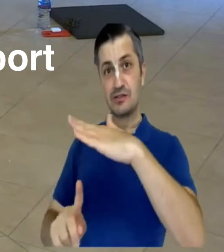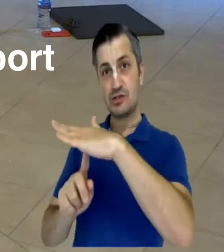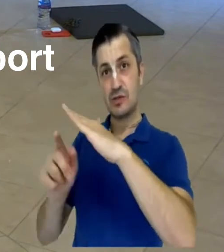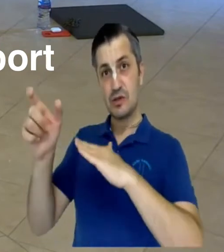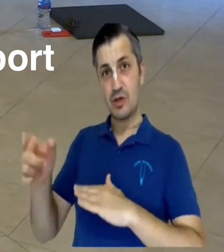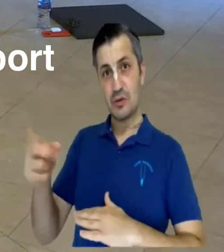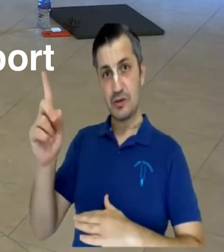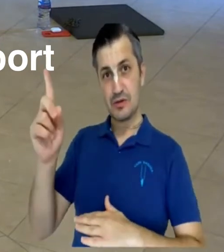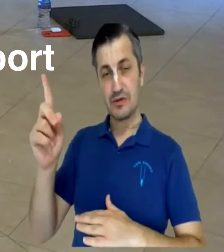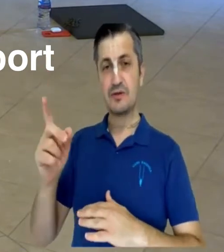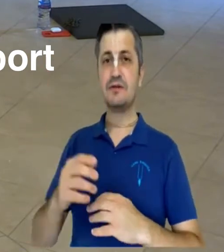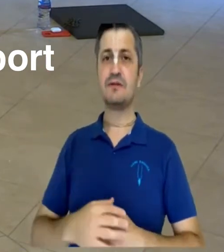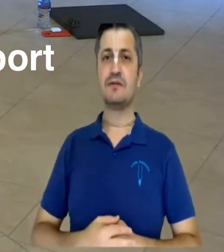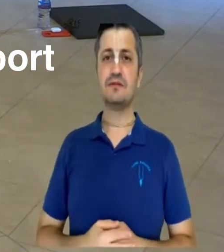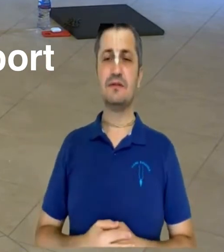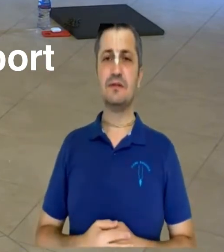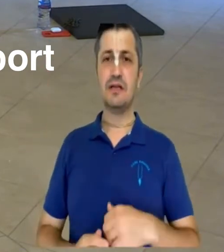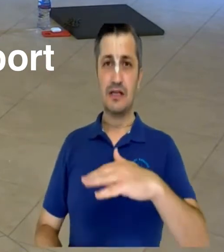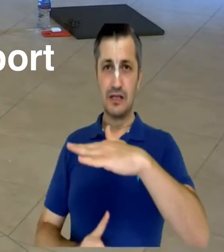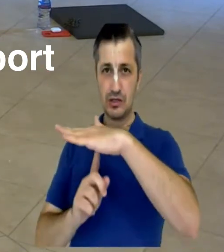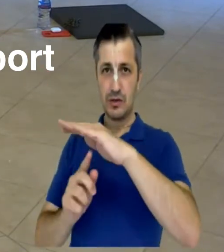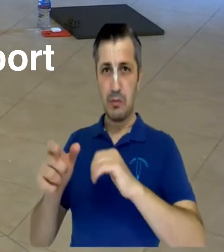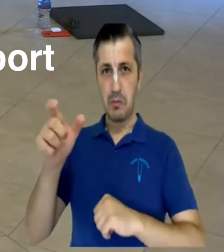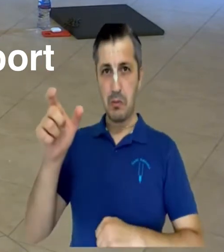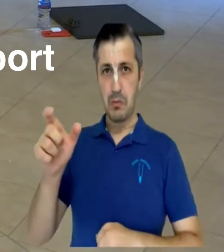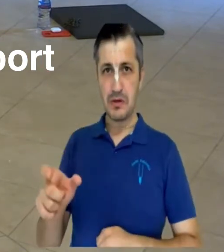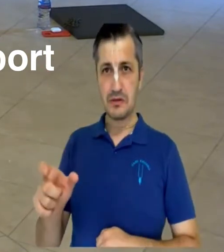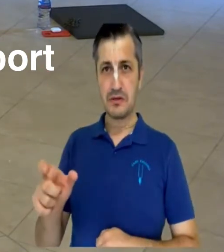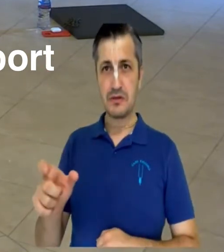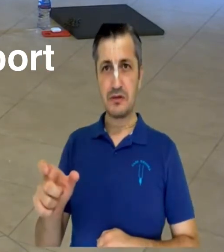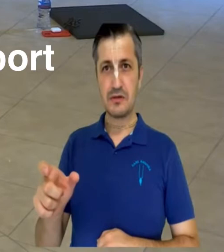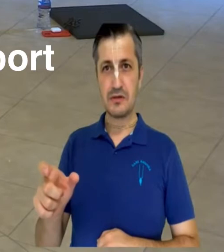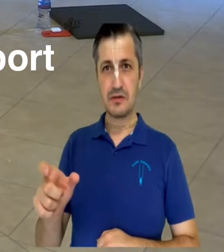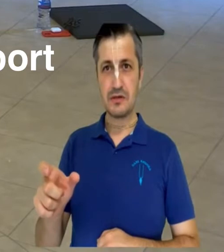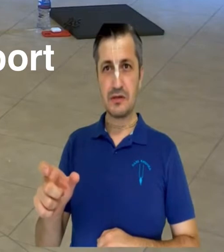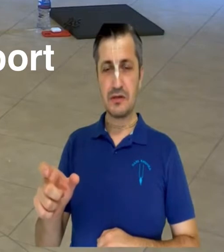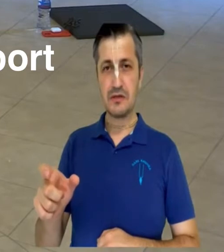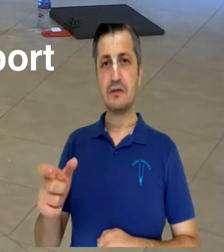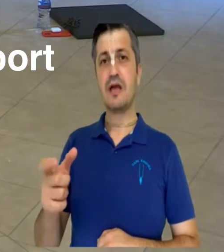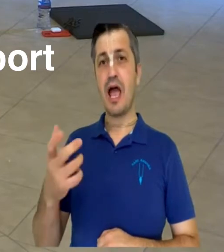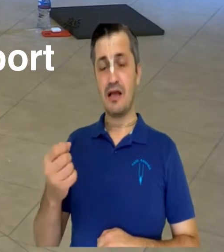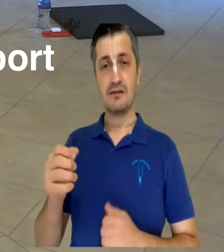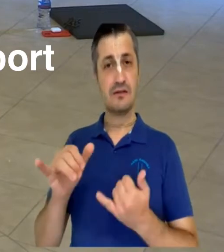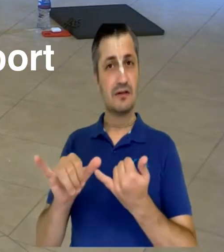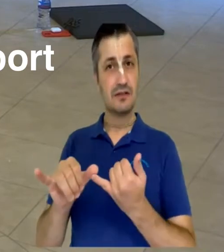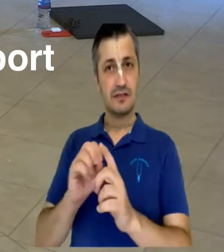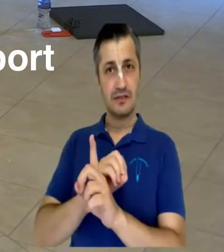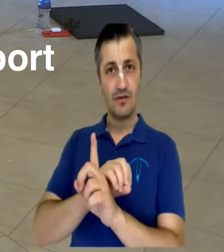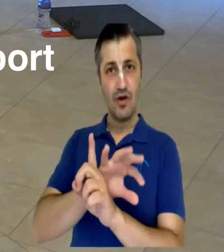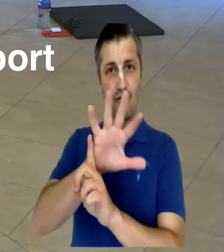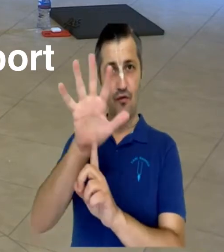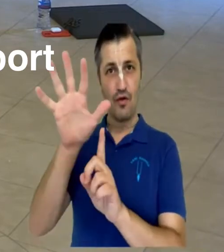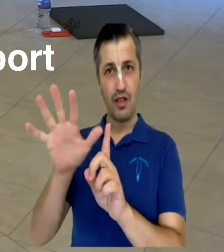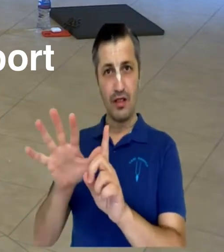that the Supreme Personality is exhibiting and diffusing his spiritual effulgence, which is the ultimate